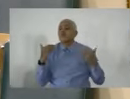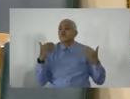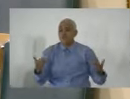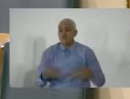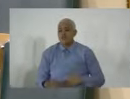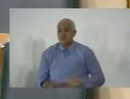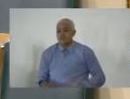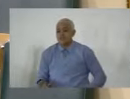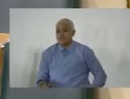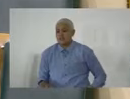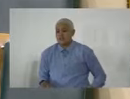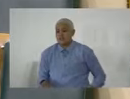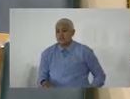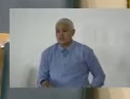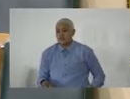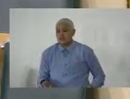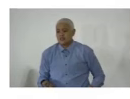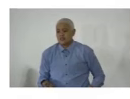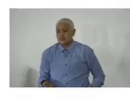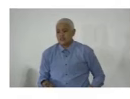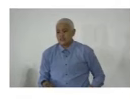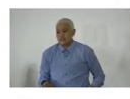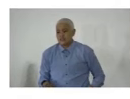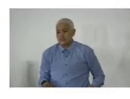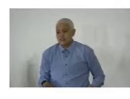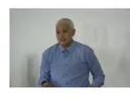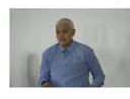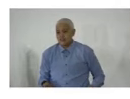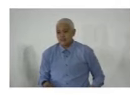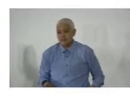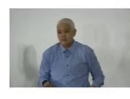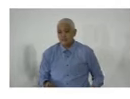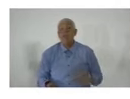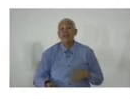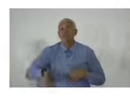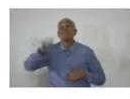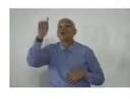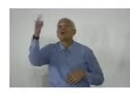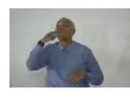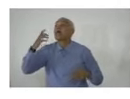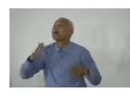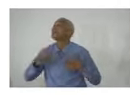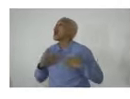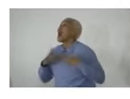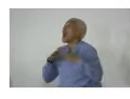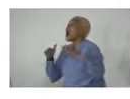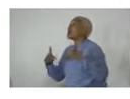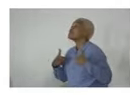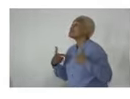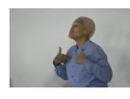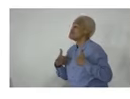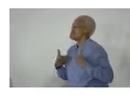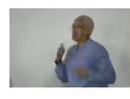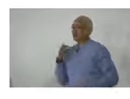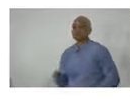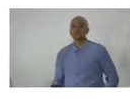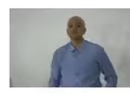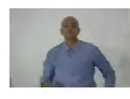are going on there, you're not going to find anybody who is going to say, it's mine or it's me.